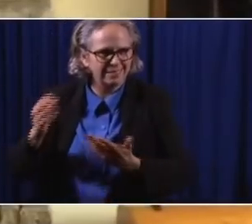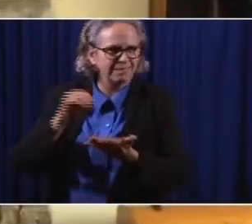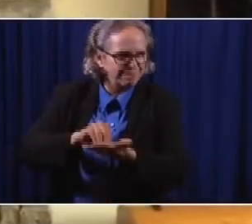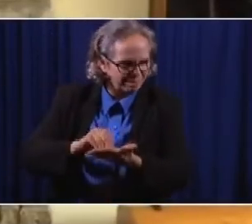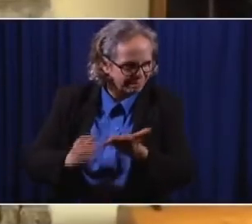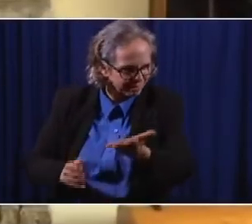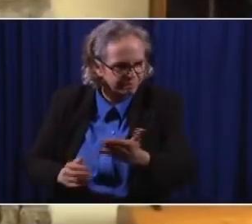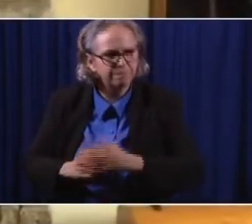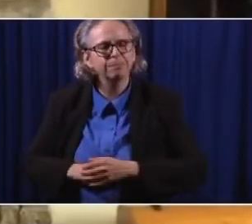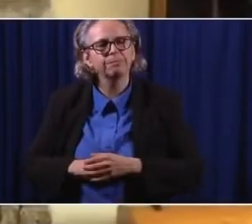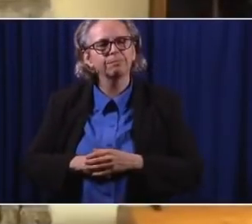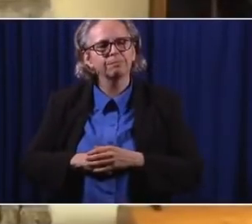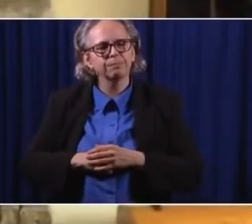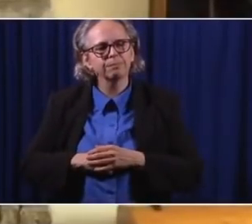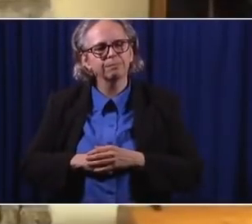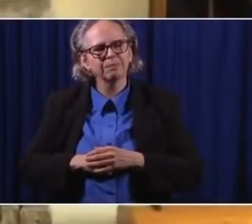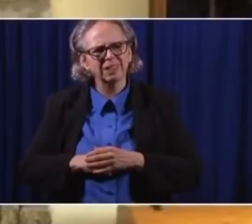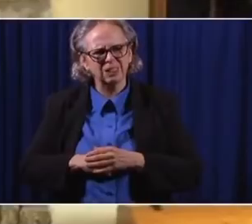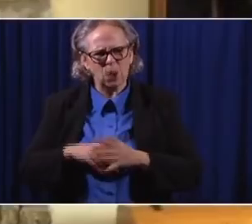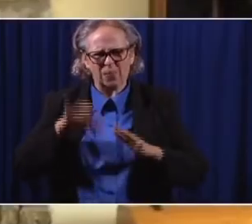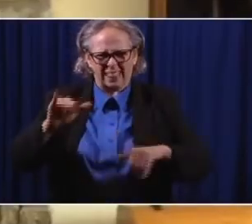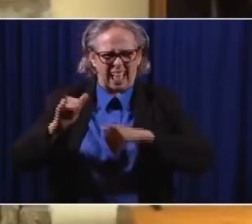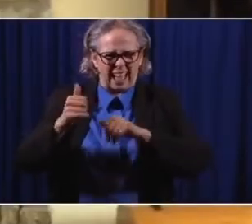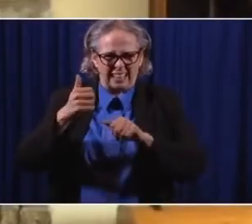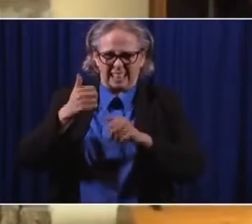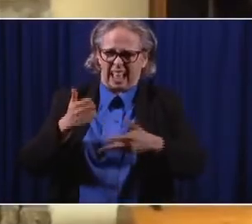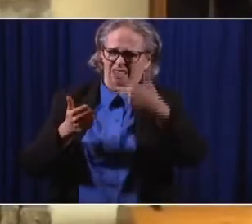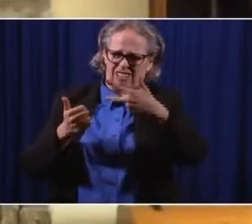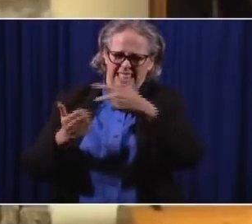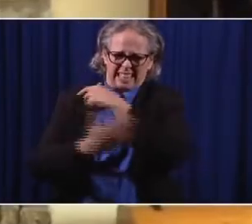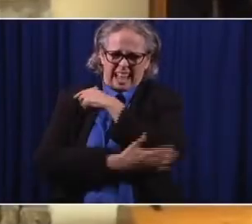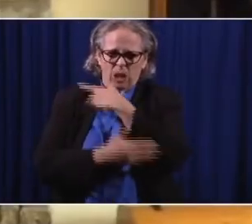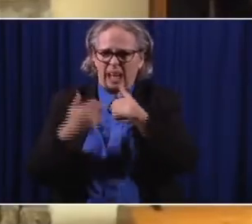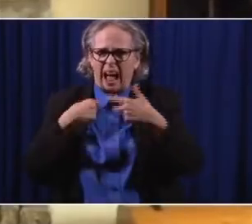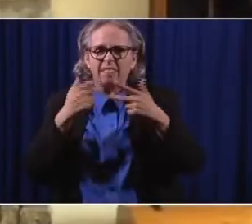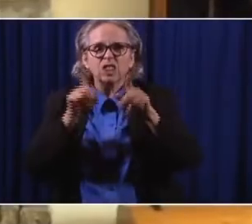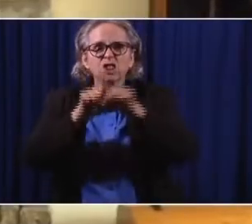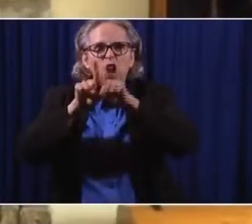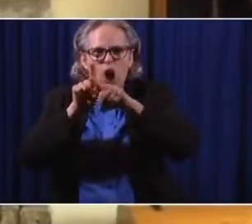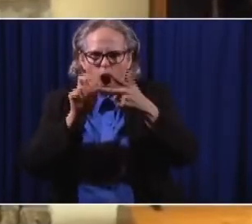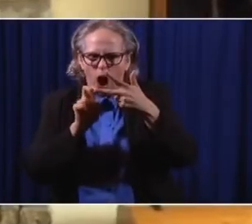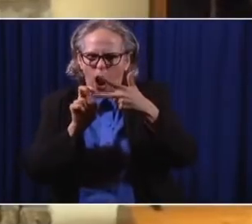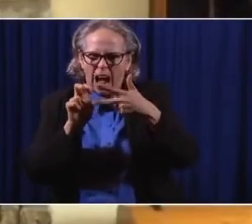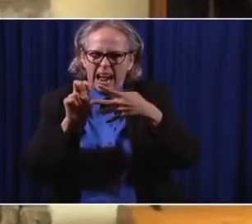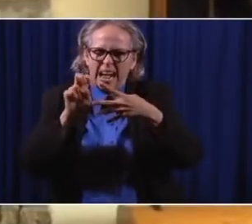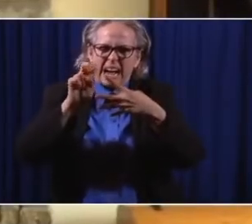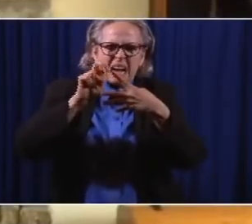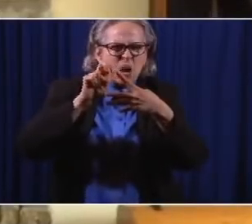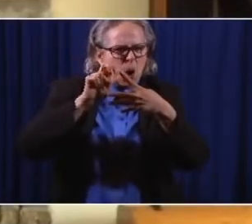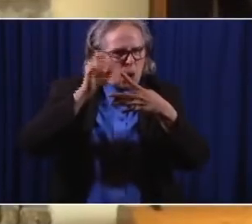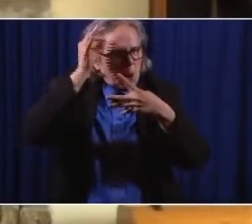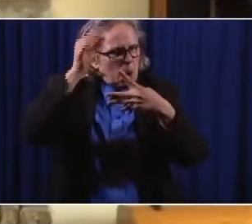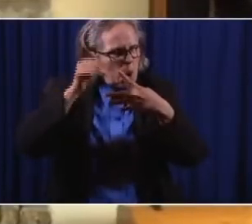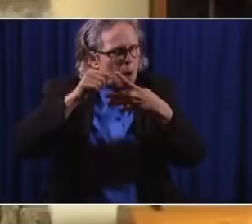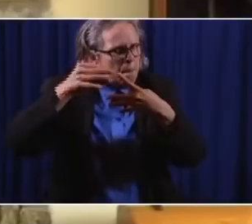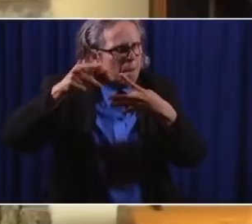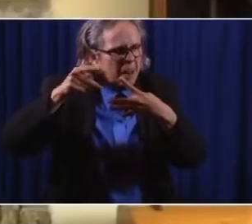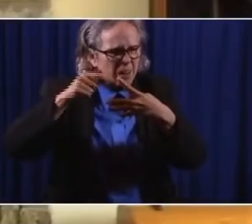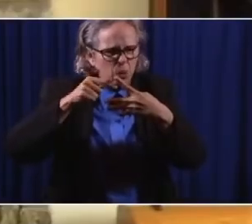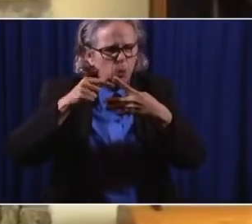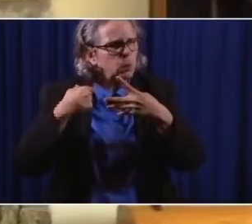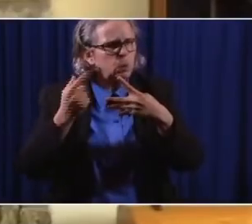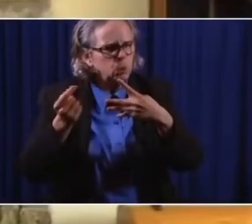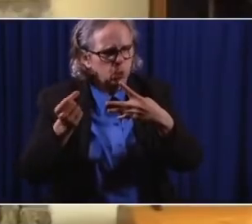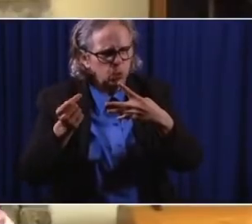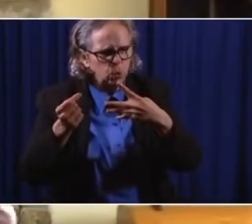The 3 counties that we put on the watch list all would qualify this week as purple, but our system says you